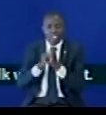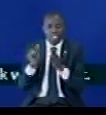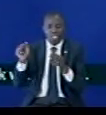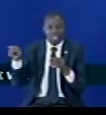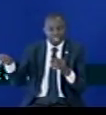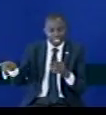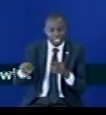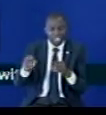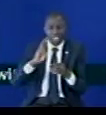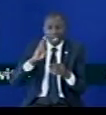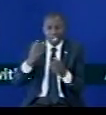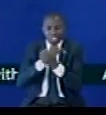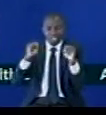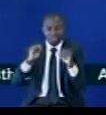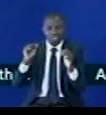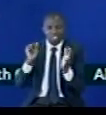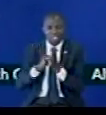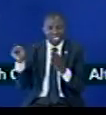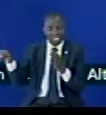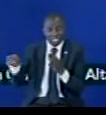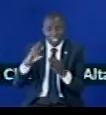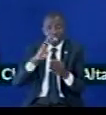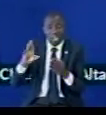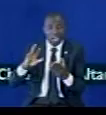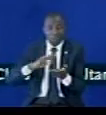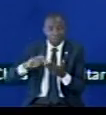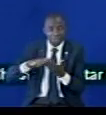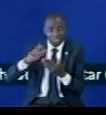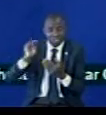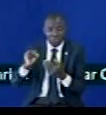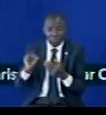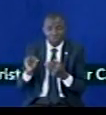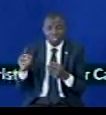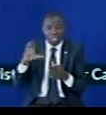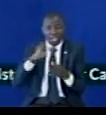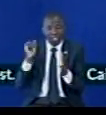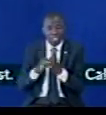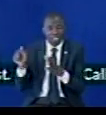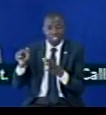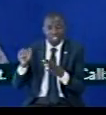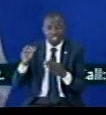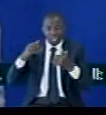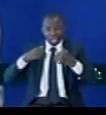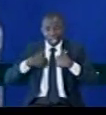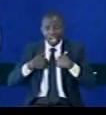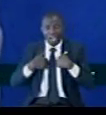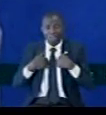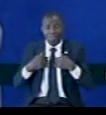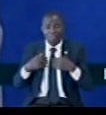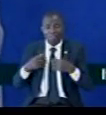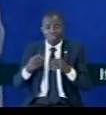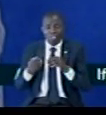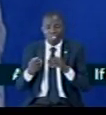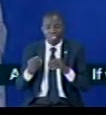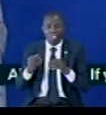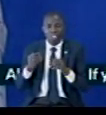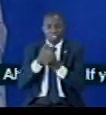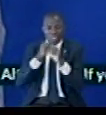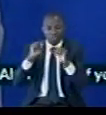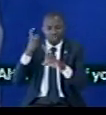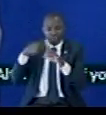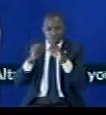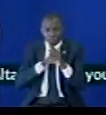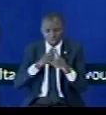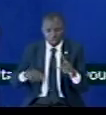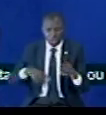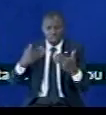They are forgiven. And they have reconciliation with God, redemption from God. Thank